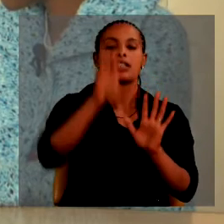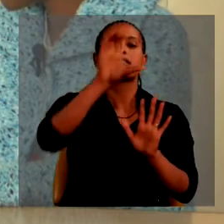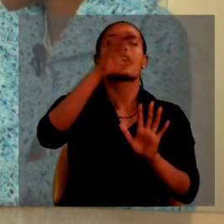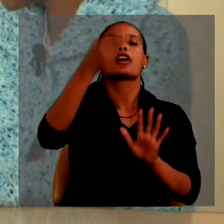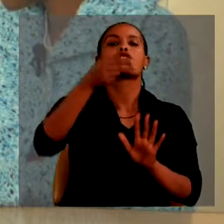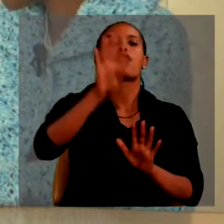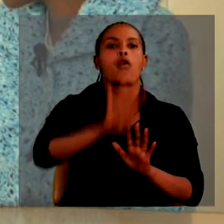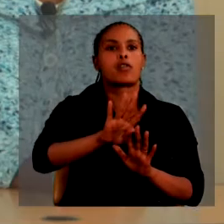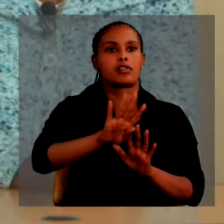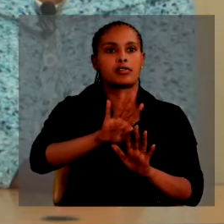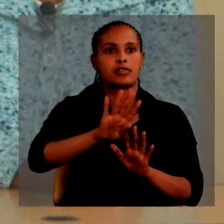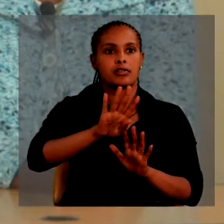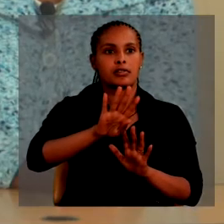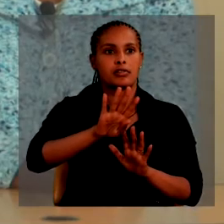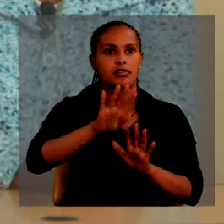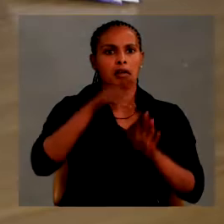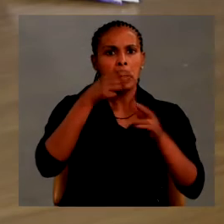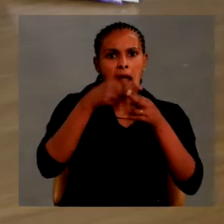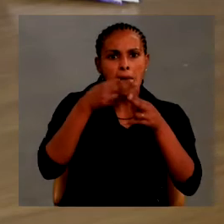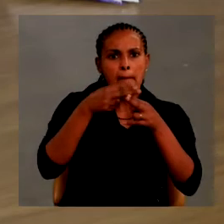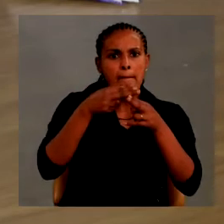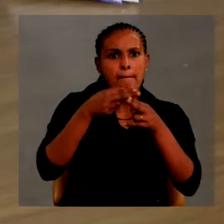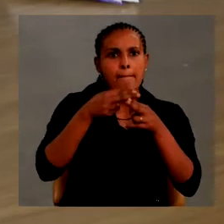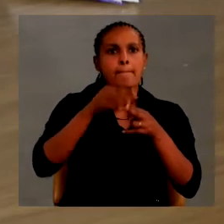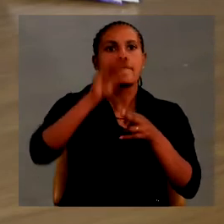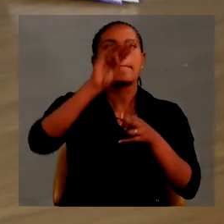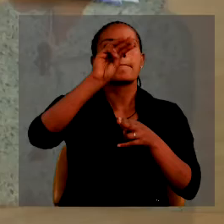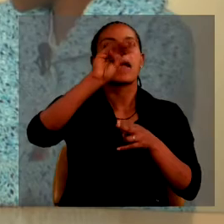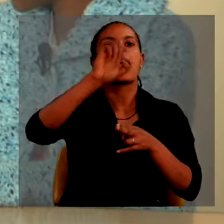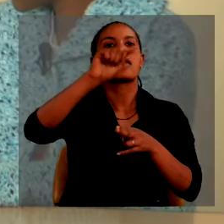CH4. What is the name? Methane.